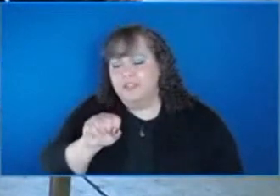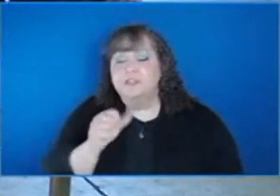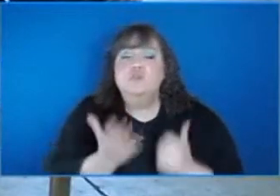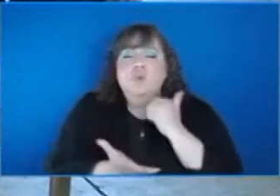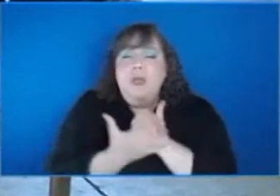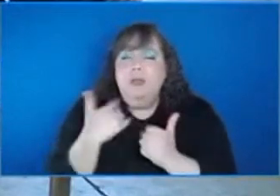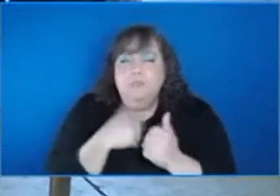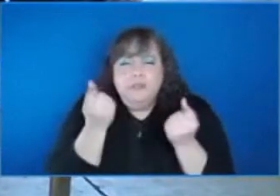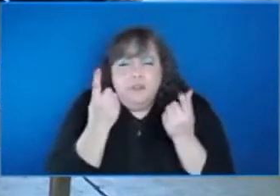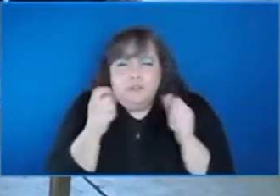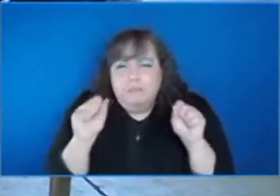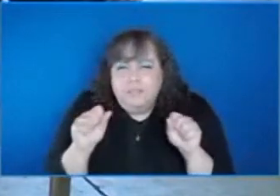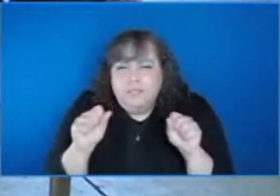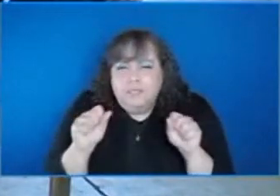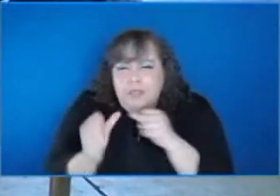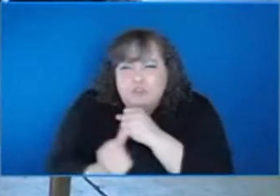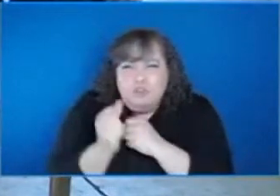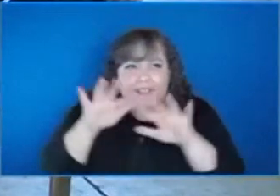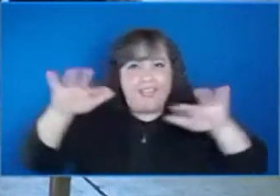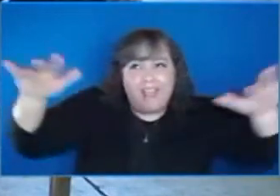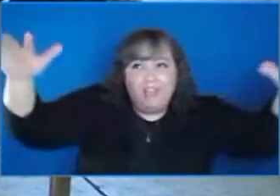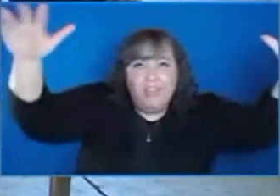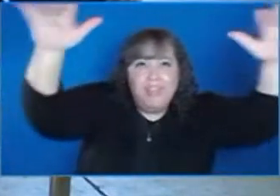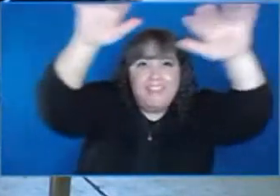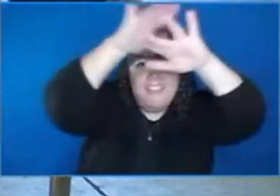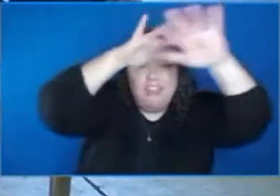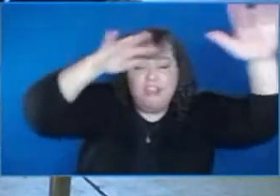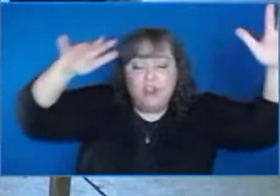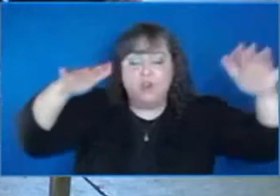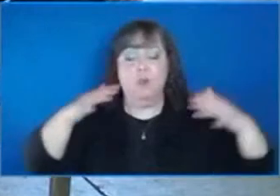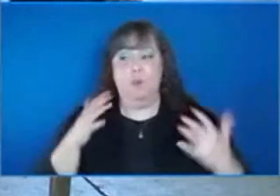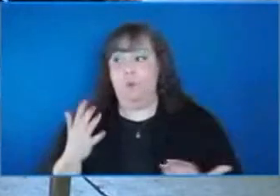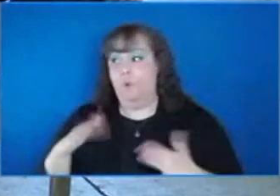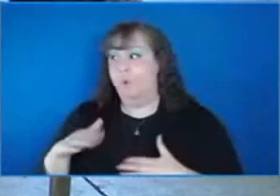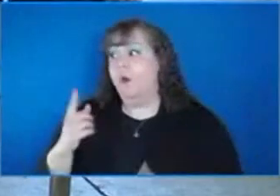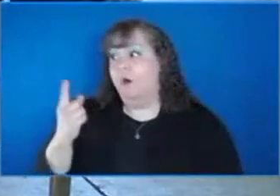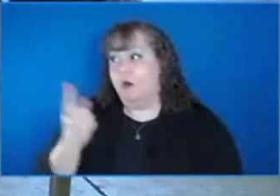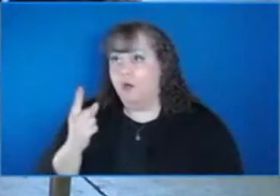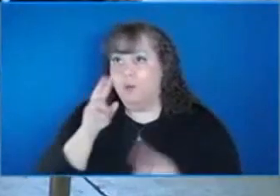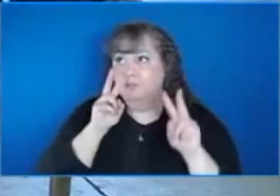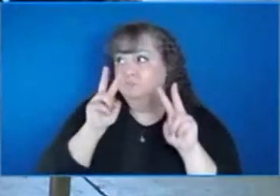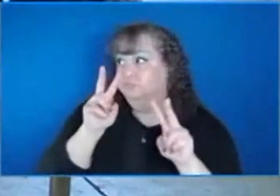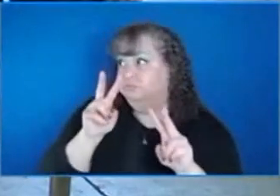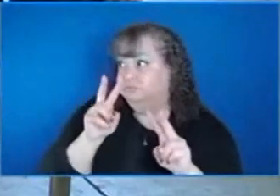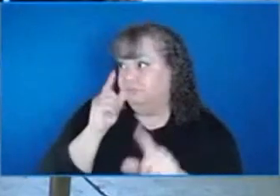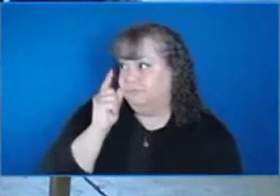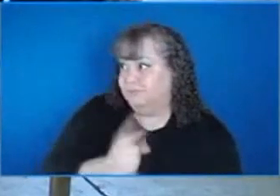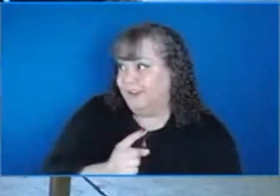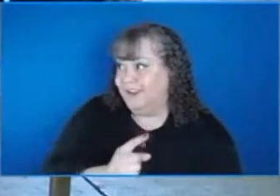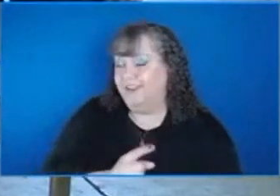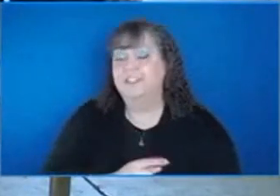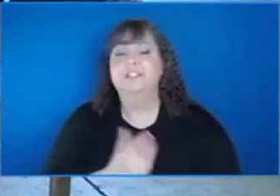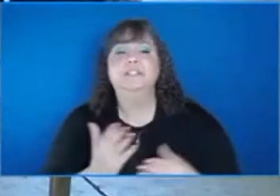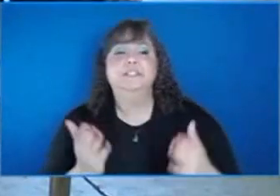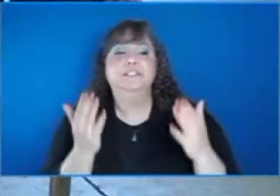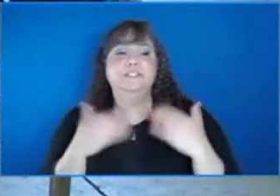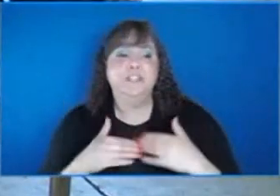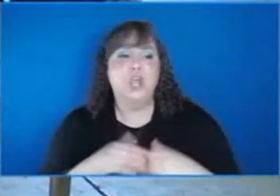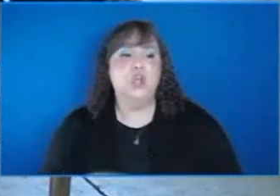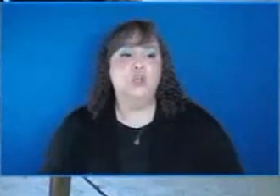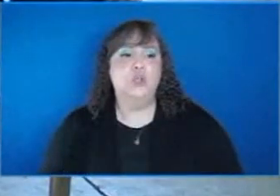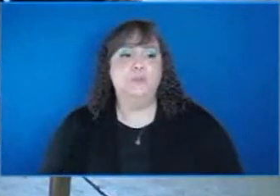are that are out there. Always keeping those eyes on the skies, right? Okay, so back to little Dimorphos here for a